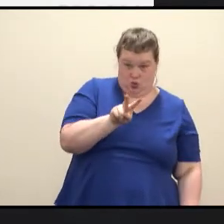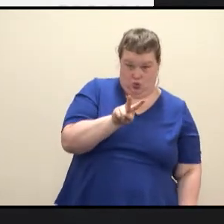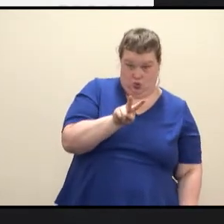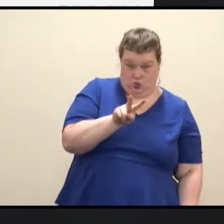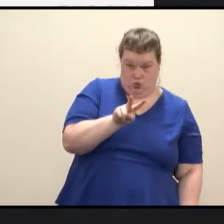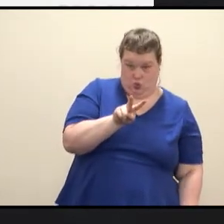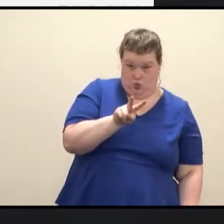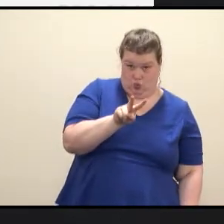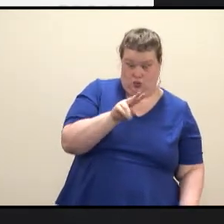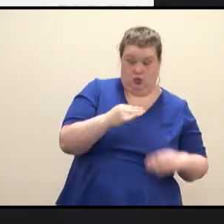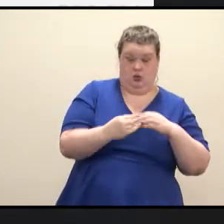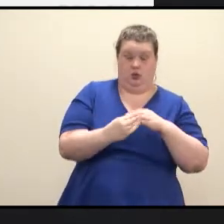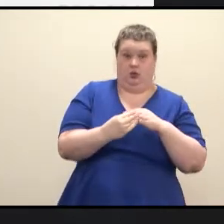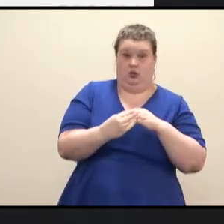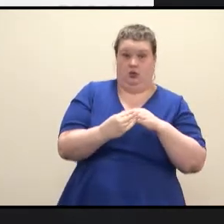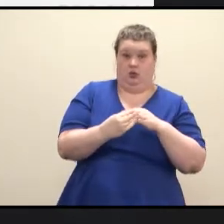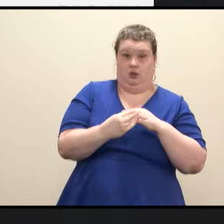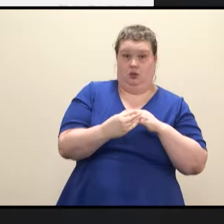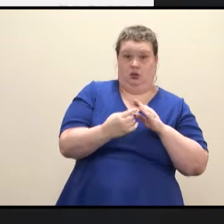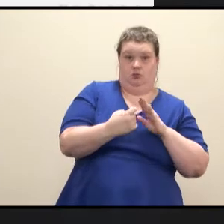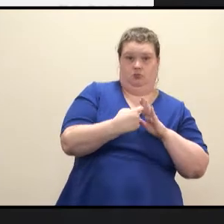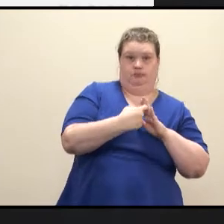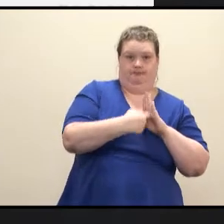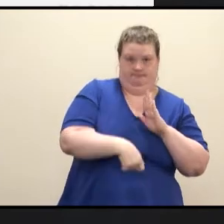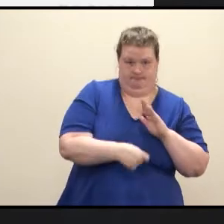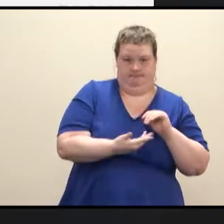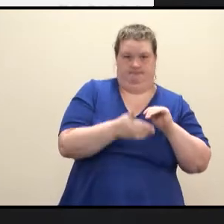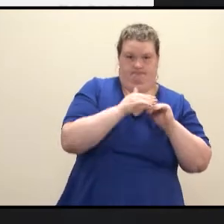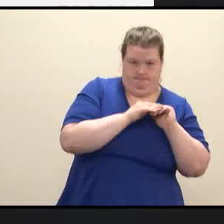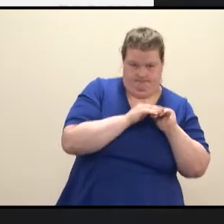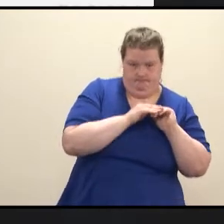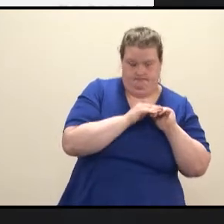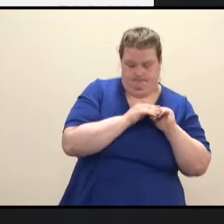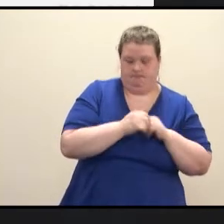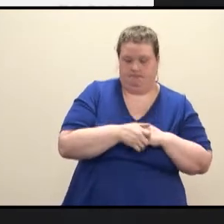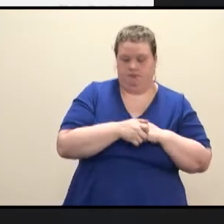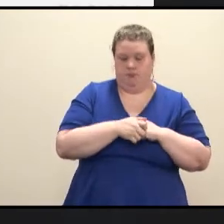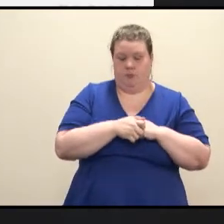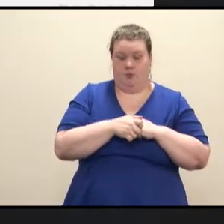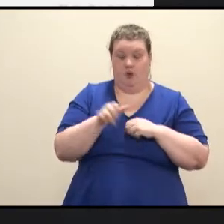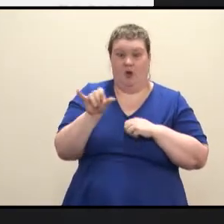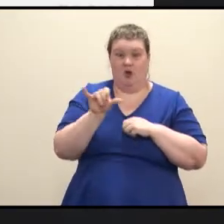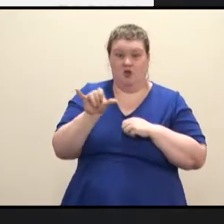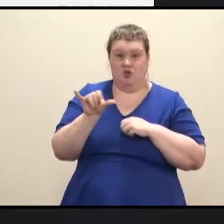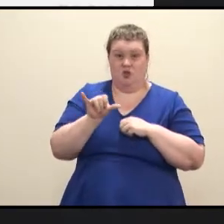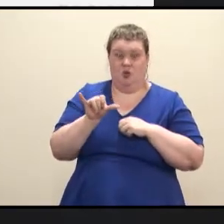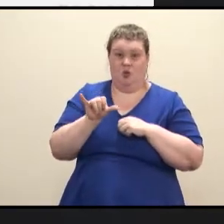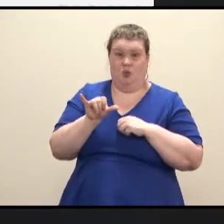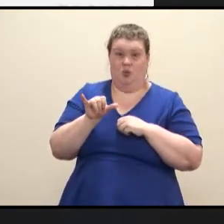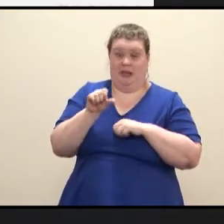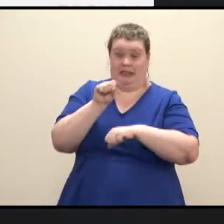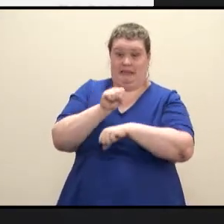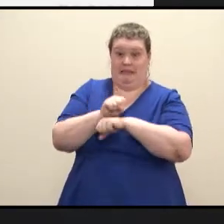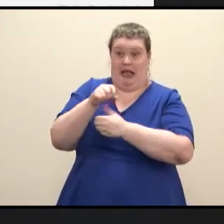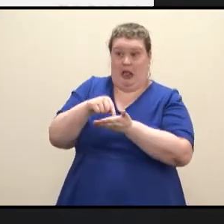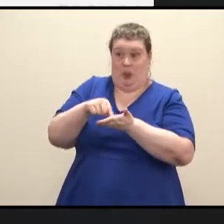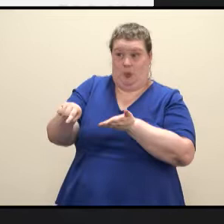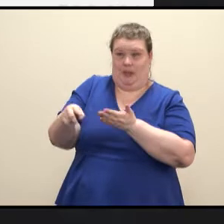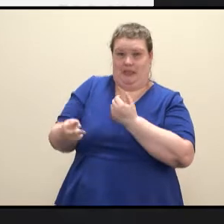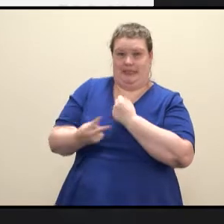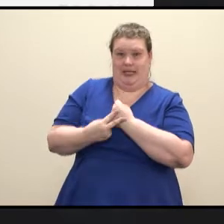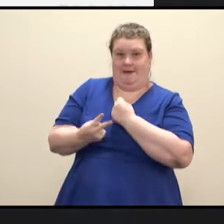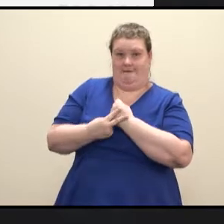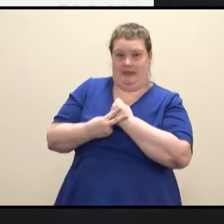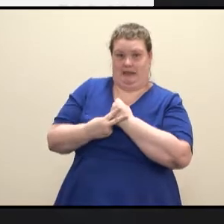will impact the general fund. Now, I do also take salary savings out, so as we get into doing